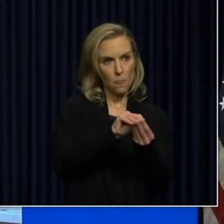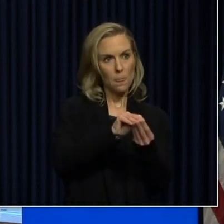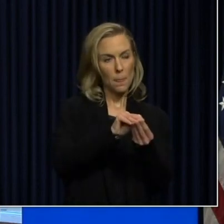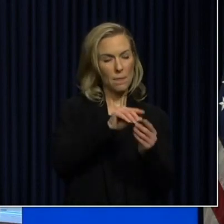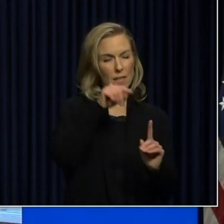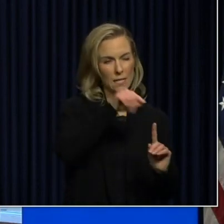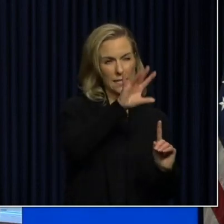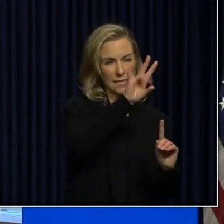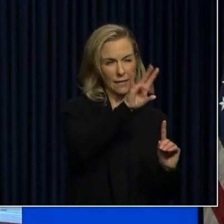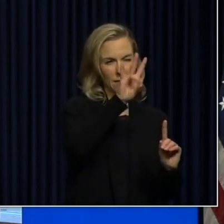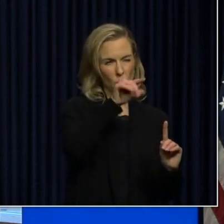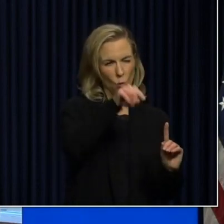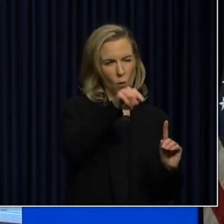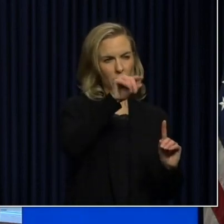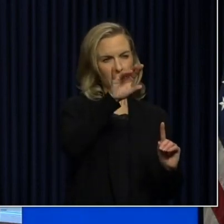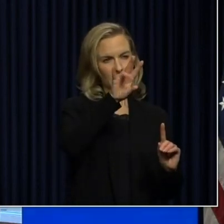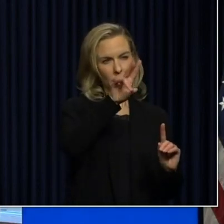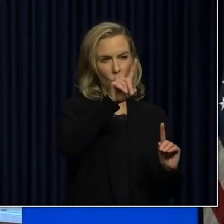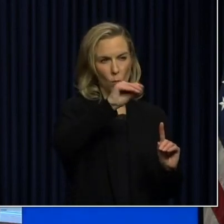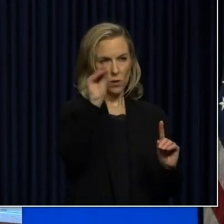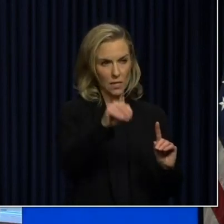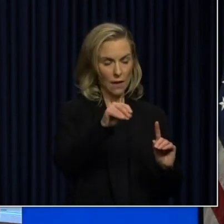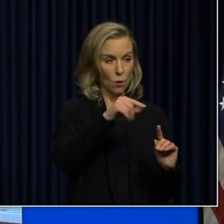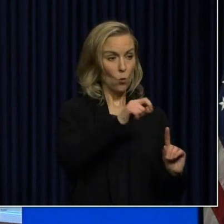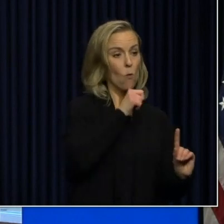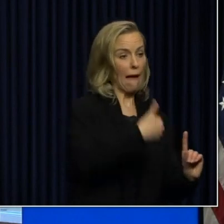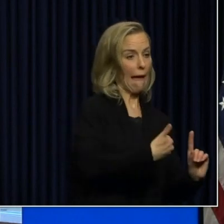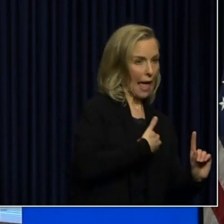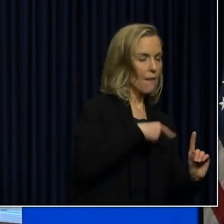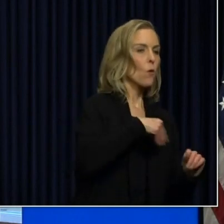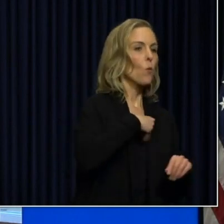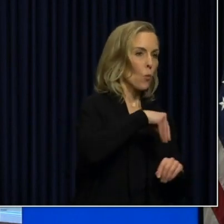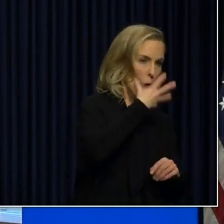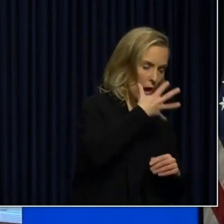that, 77.71% of positive cases are white,